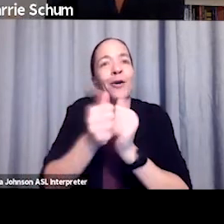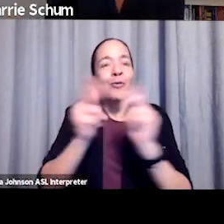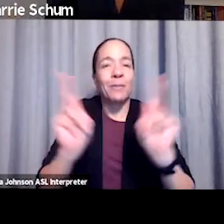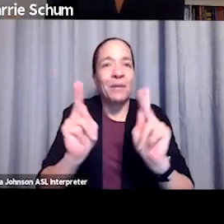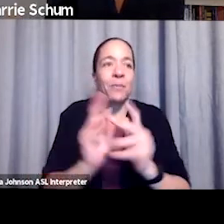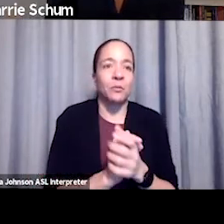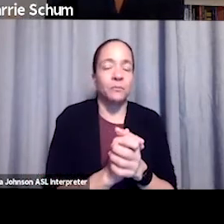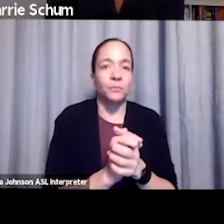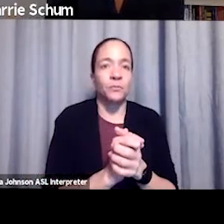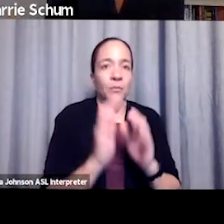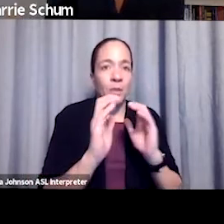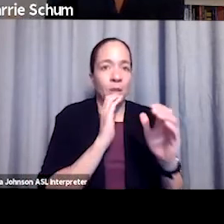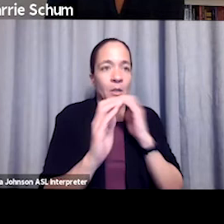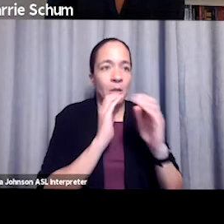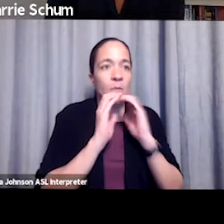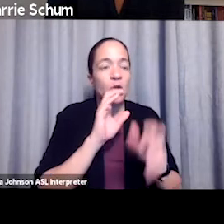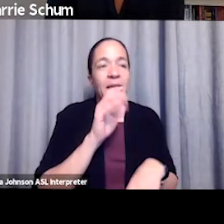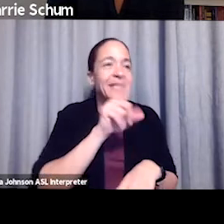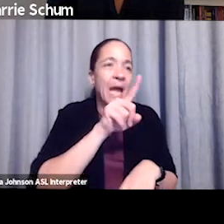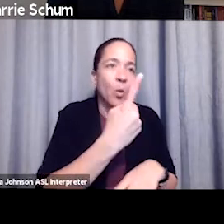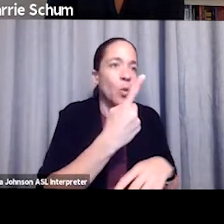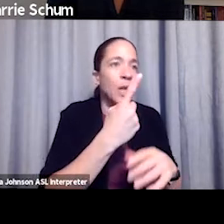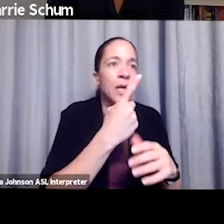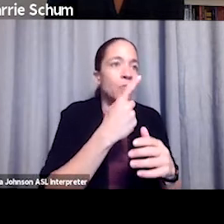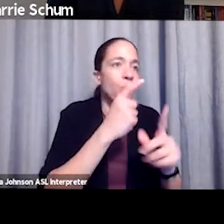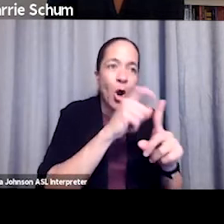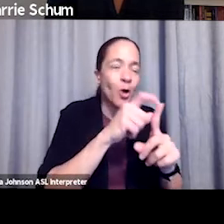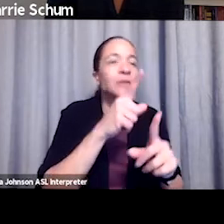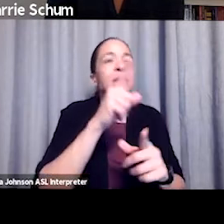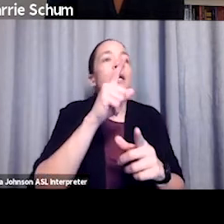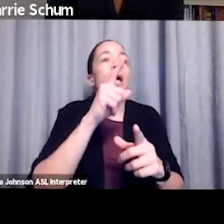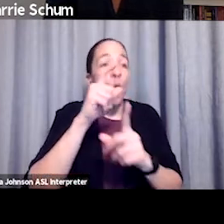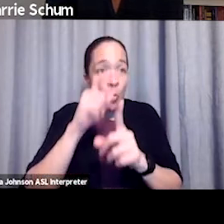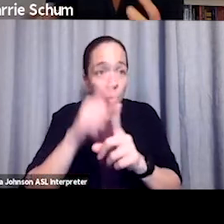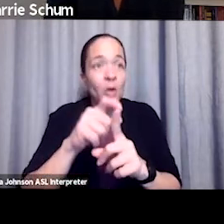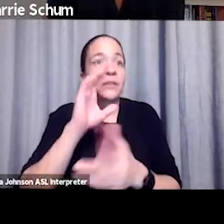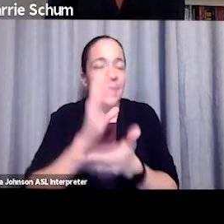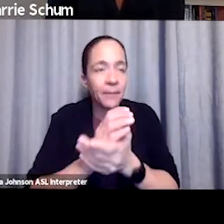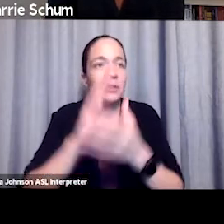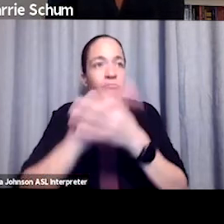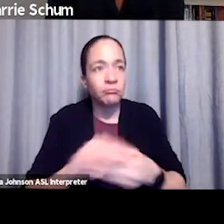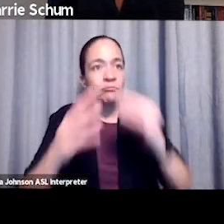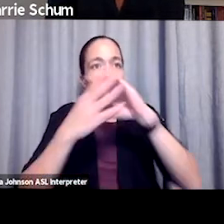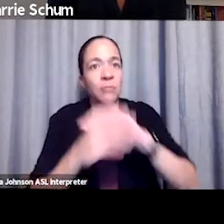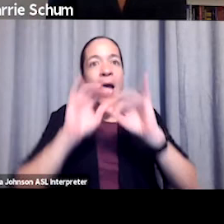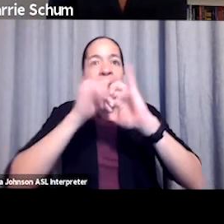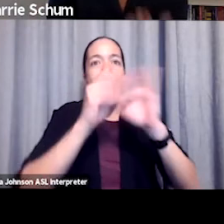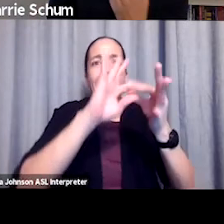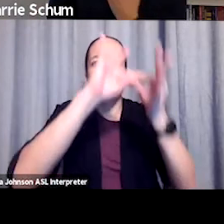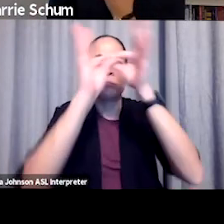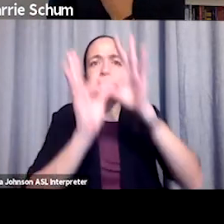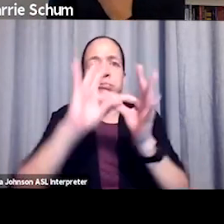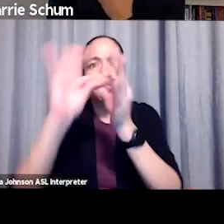of communication as not just words, but it's words, images, stories, and that strategic storytelling. How do we pull that all together? And